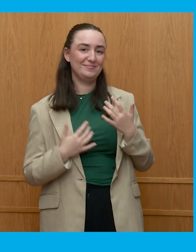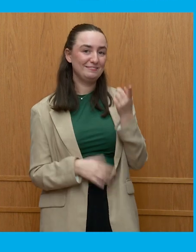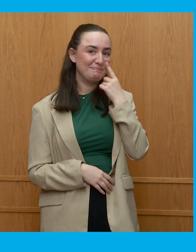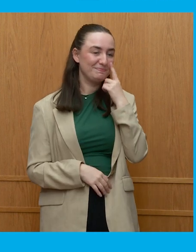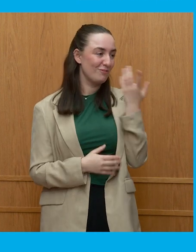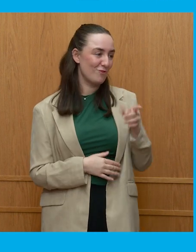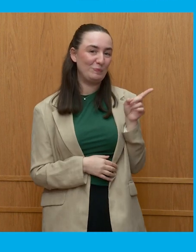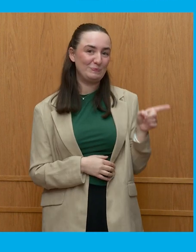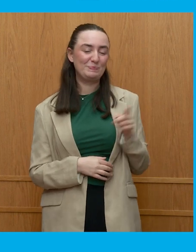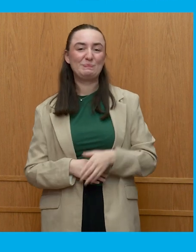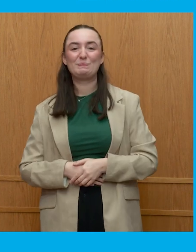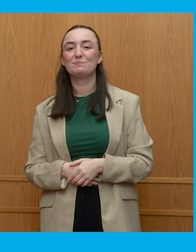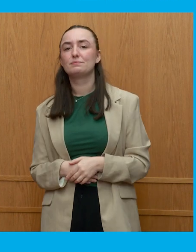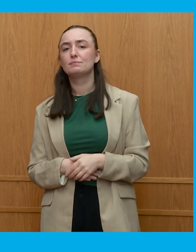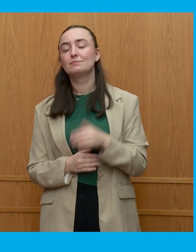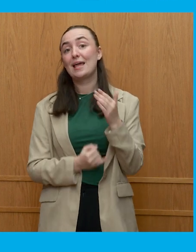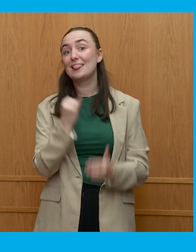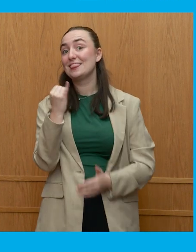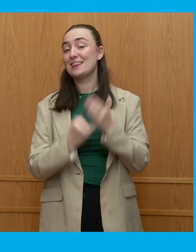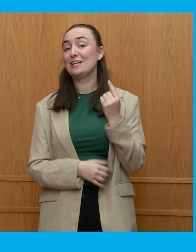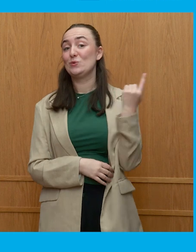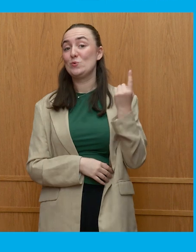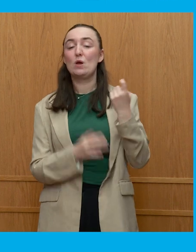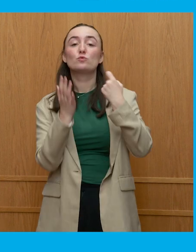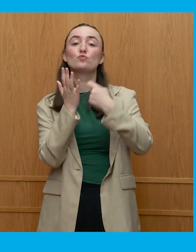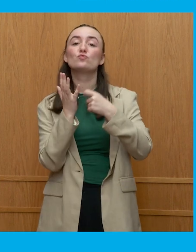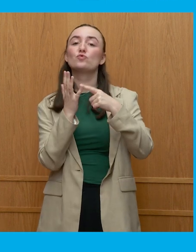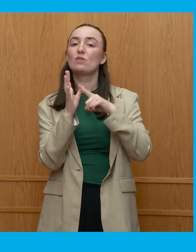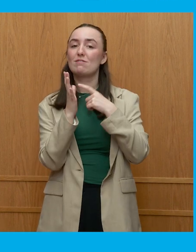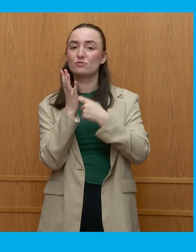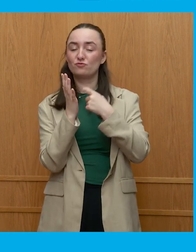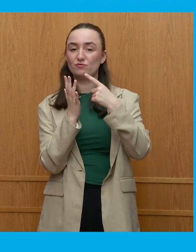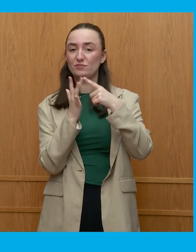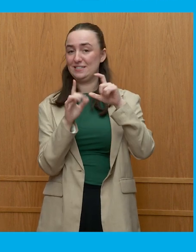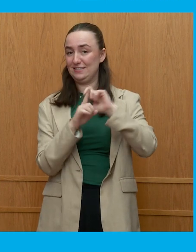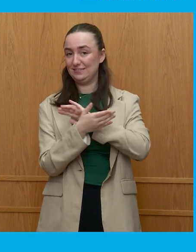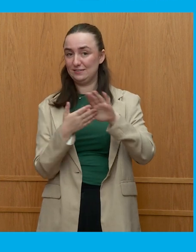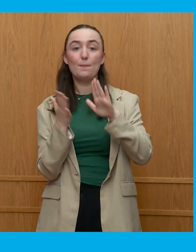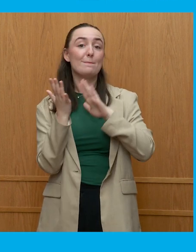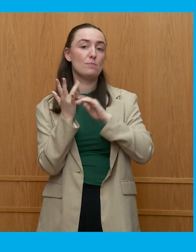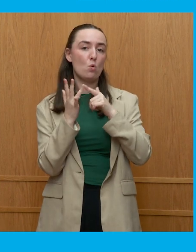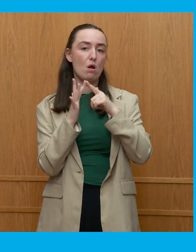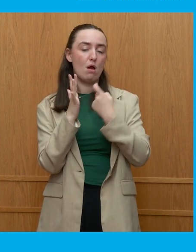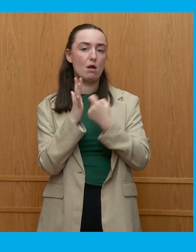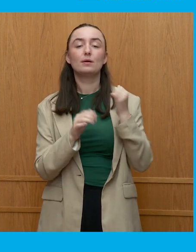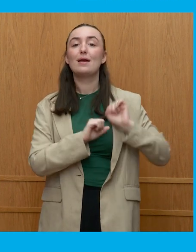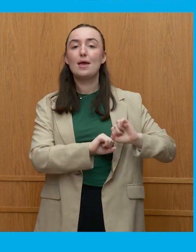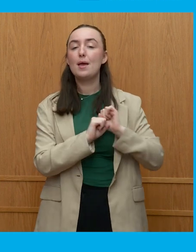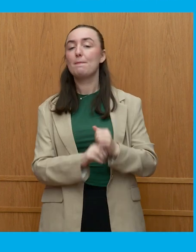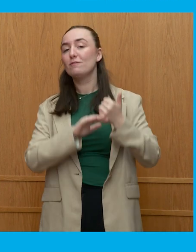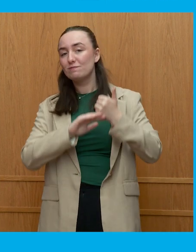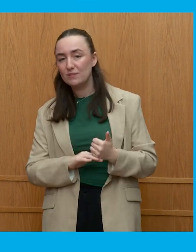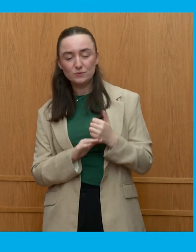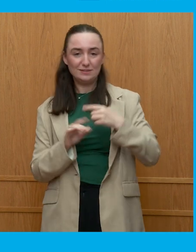that. Last but not least, Rory Moore, who is the founding director of architectural practice